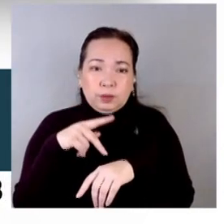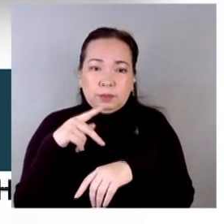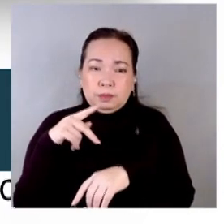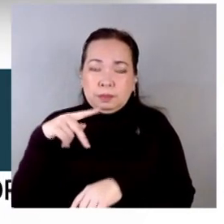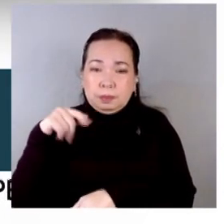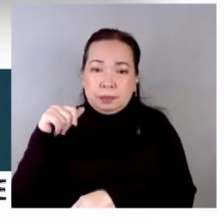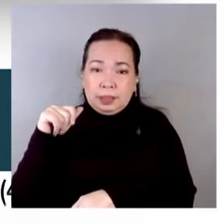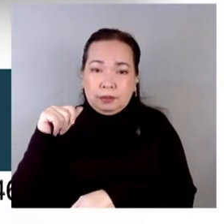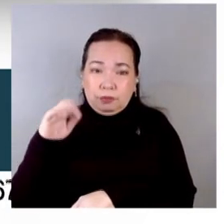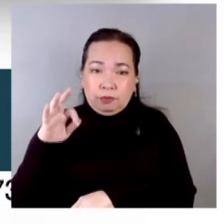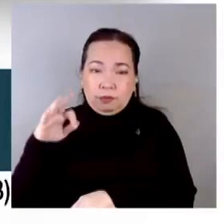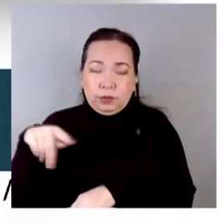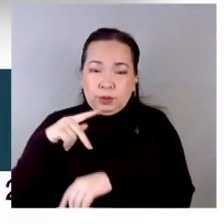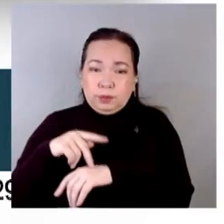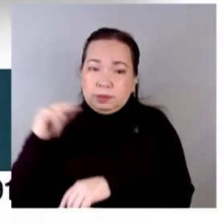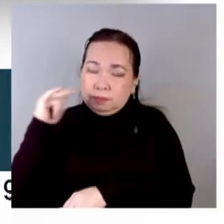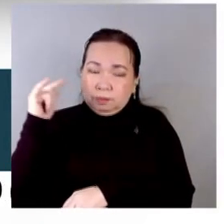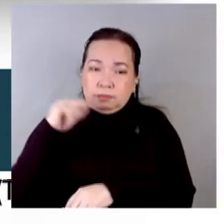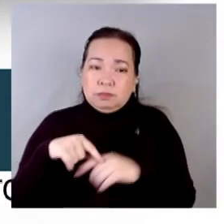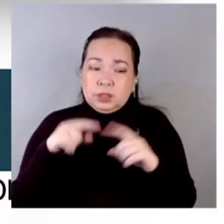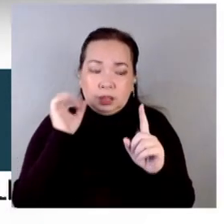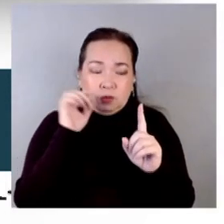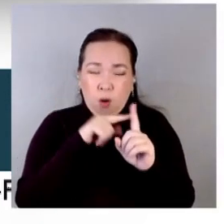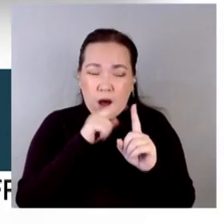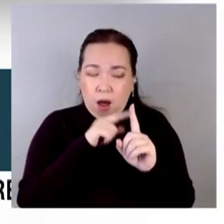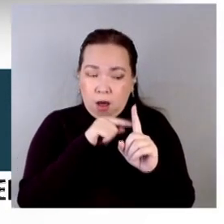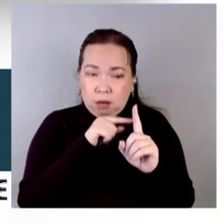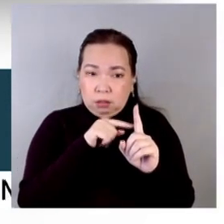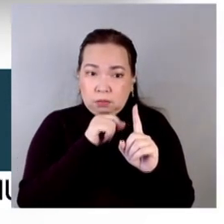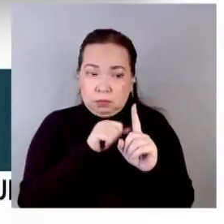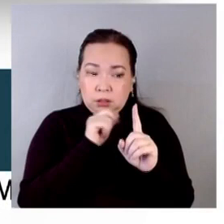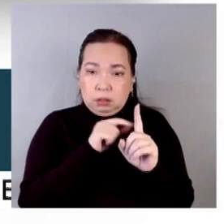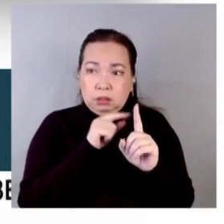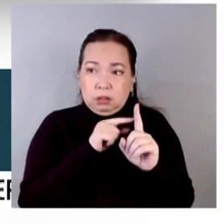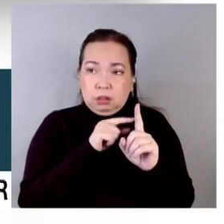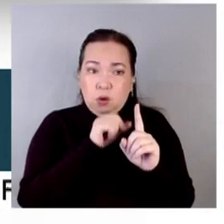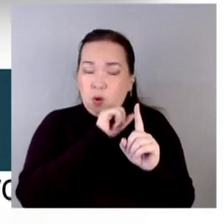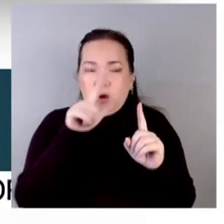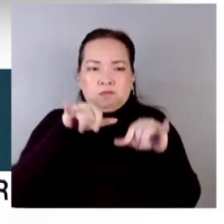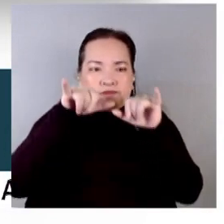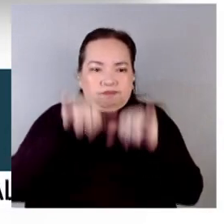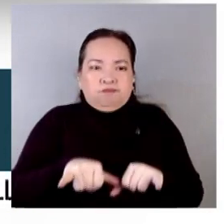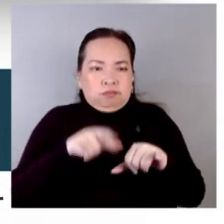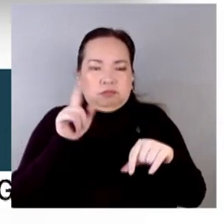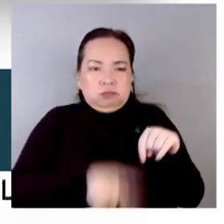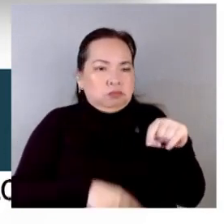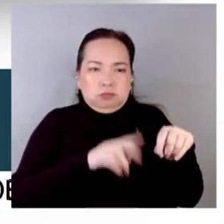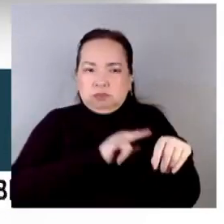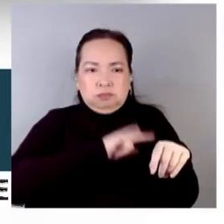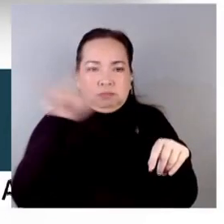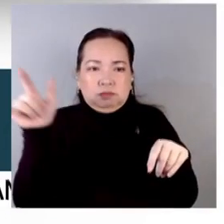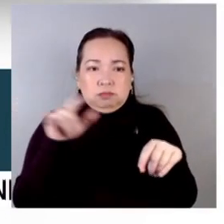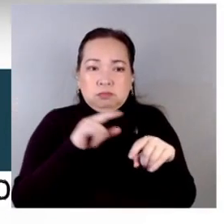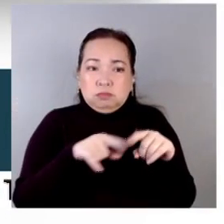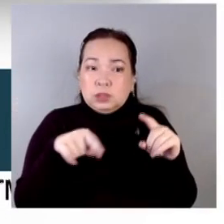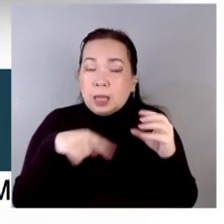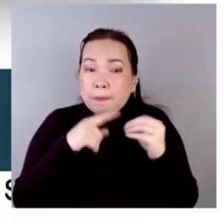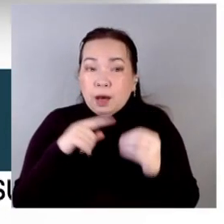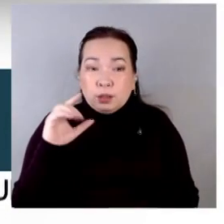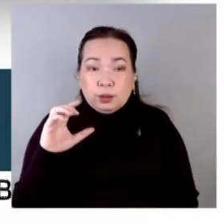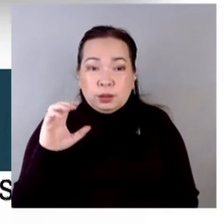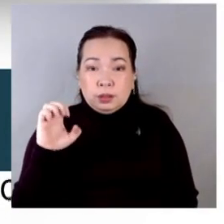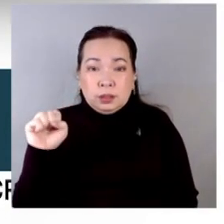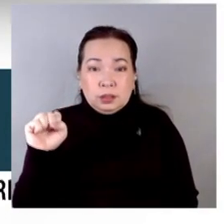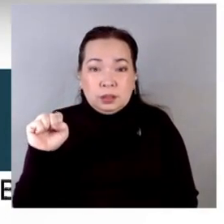isang model ang nagka-problema, lahat po yung grounded. Dito po sa issue ng ating